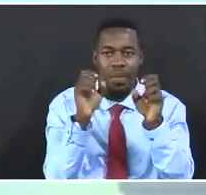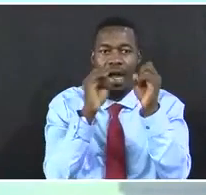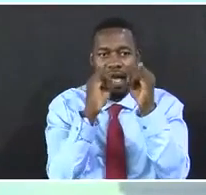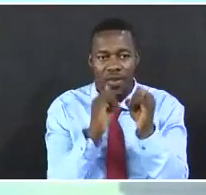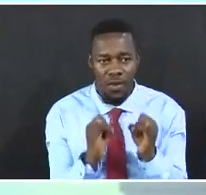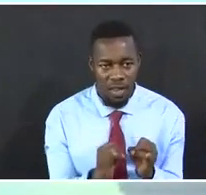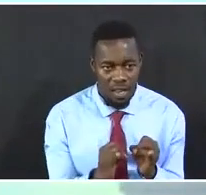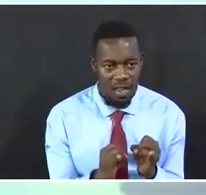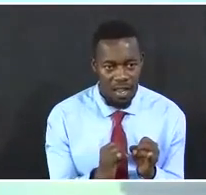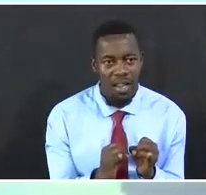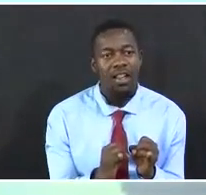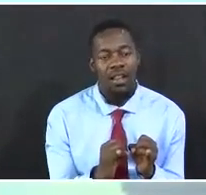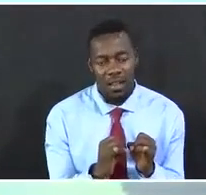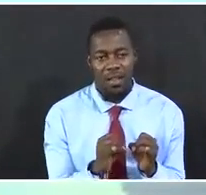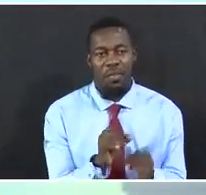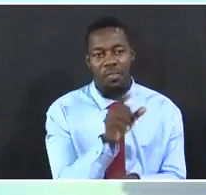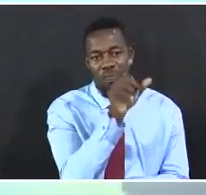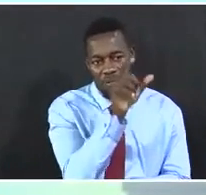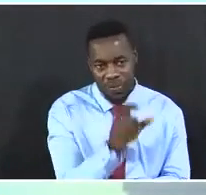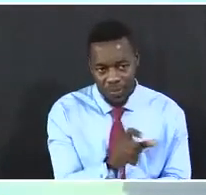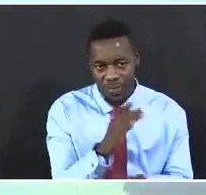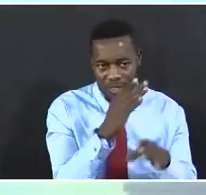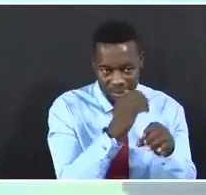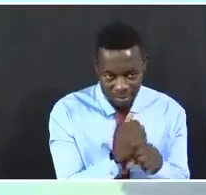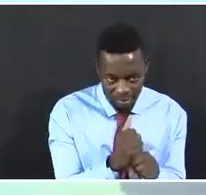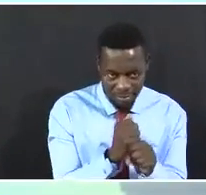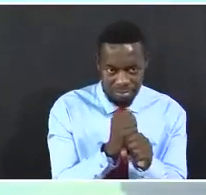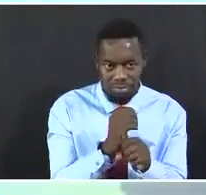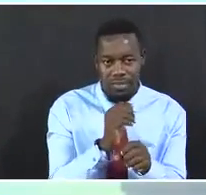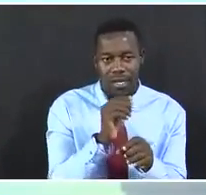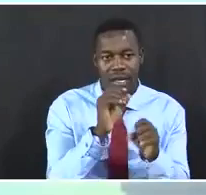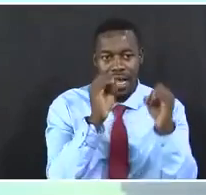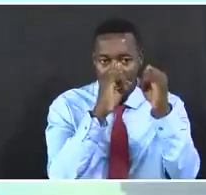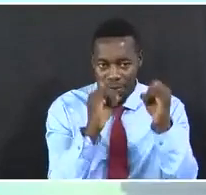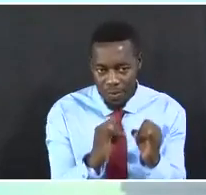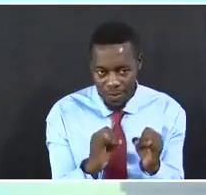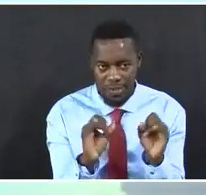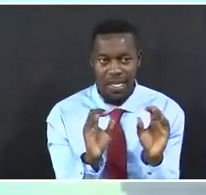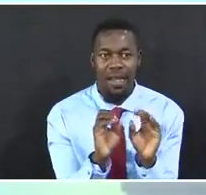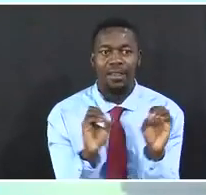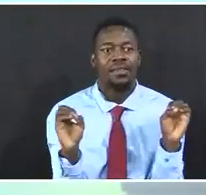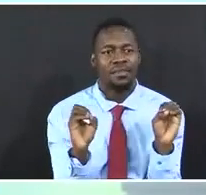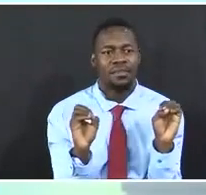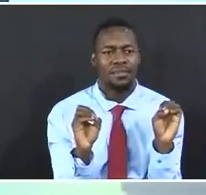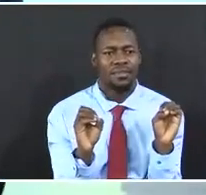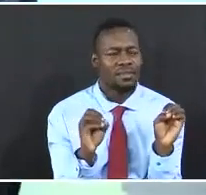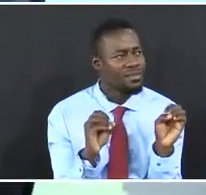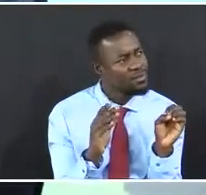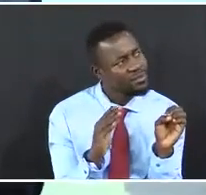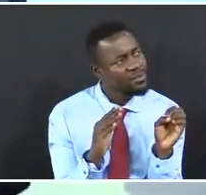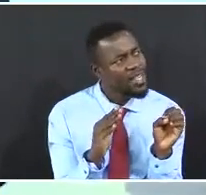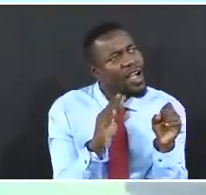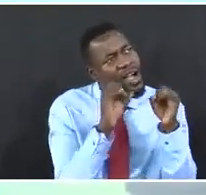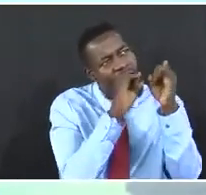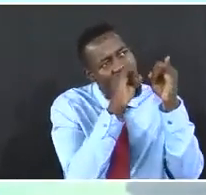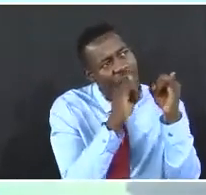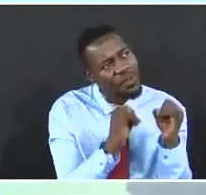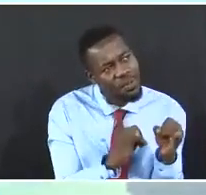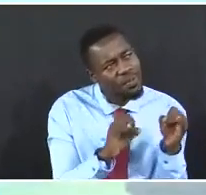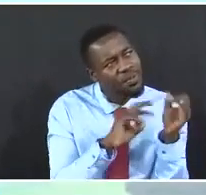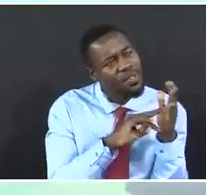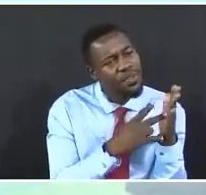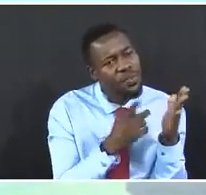also within Israel. Idolatry is a worship of someone or something other than God, as though it was